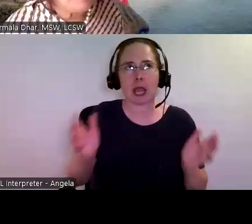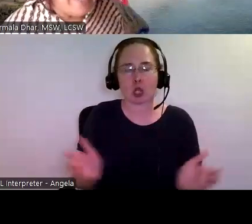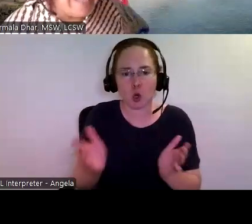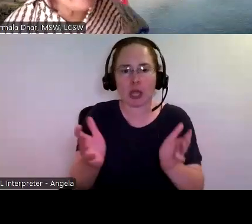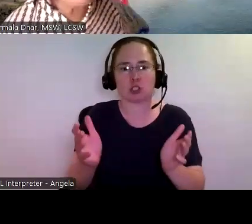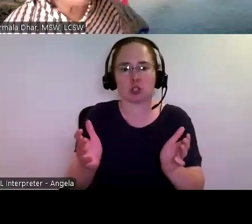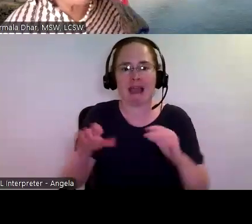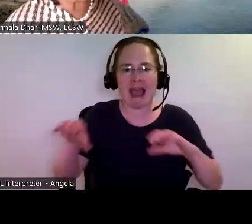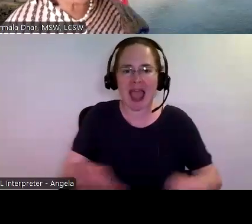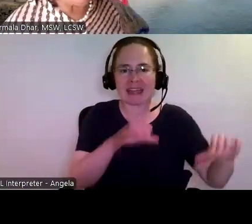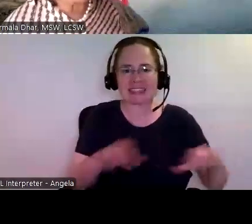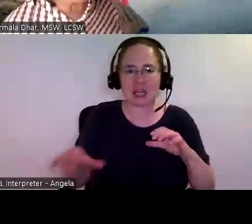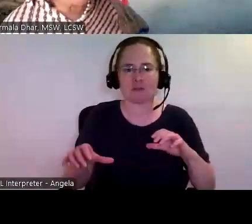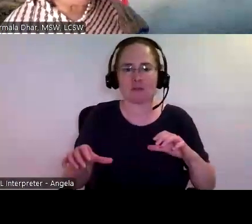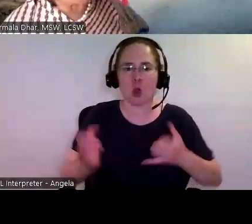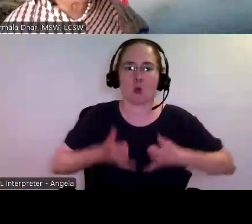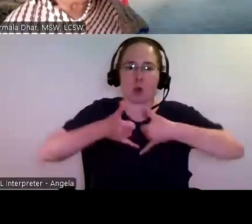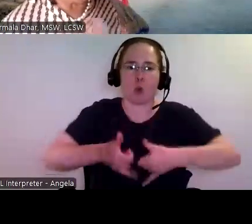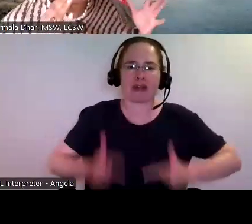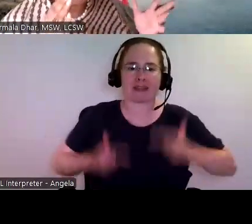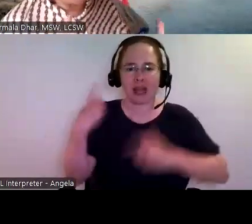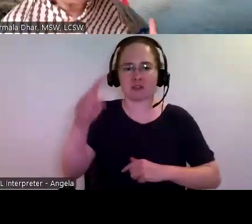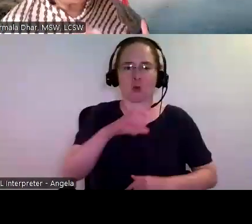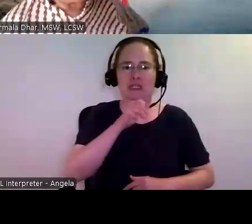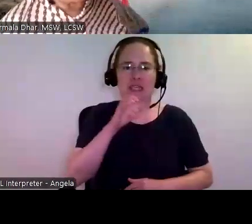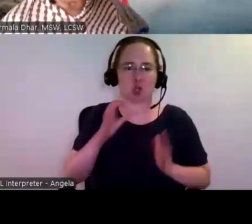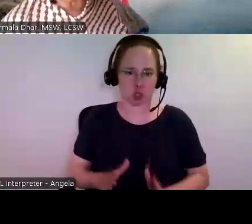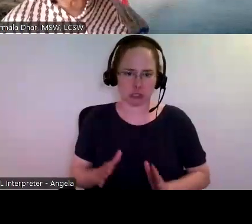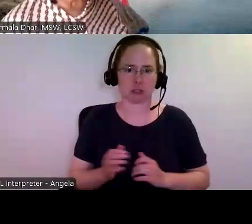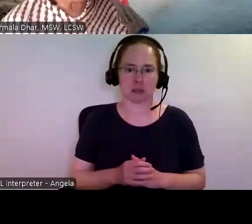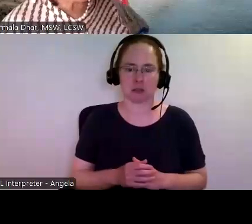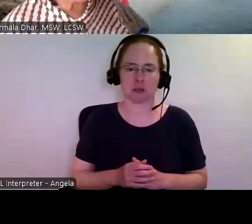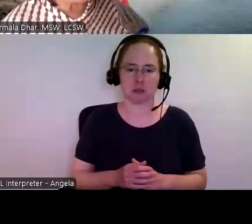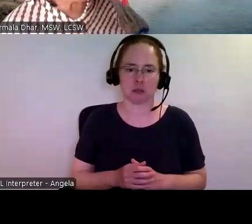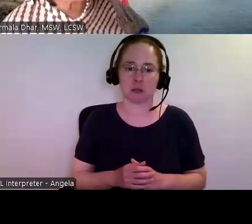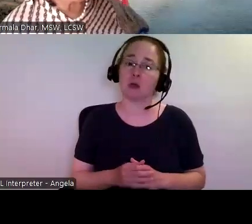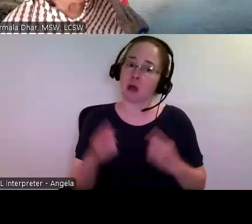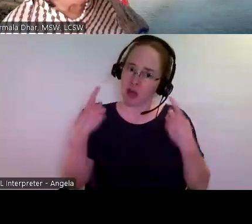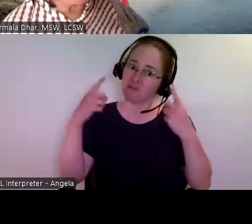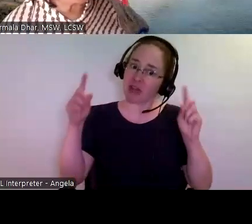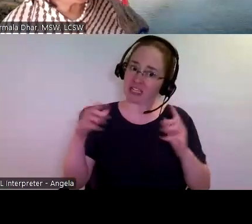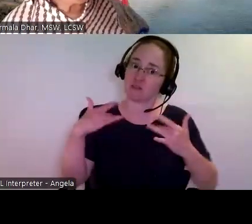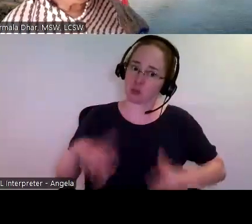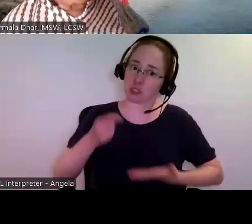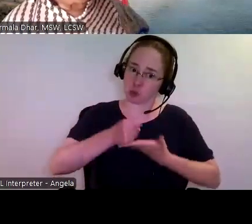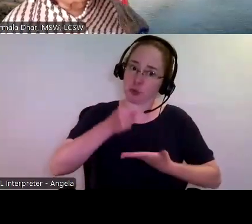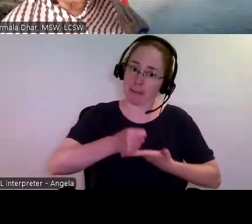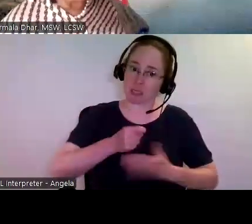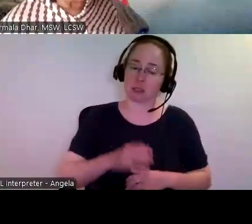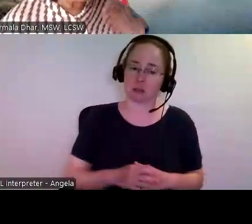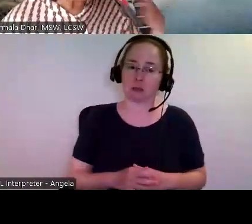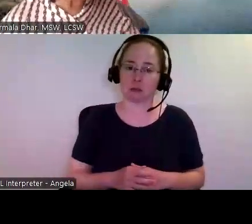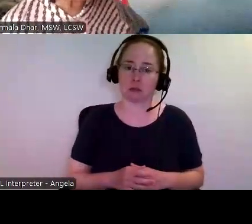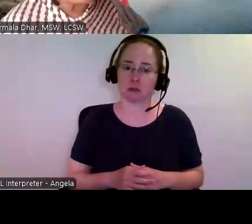Encourage Active, Rewarding Lives for Seniors. So it's an effective depression treatment.